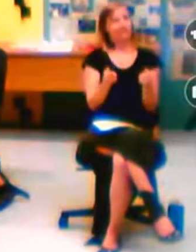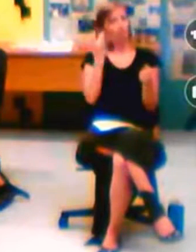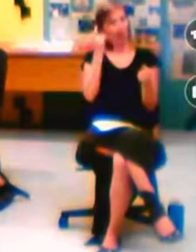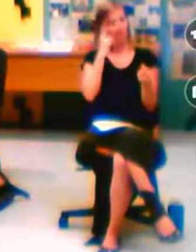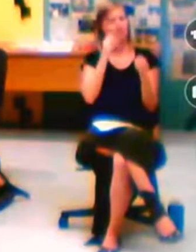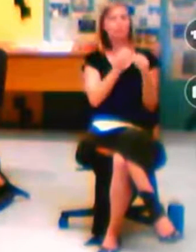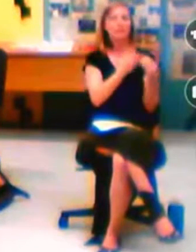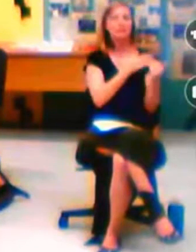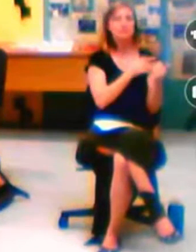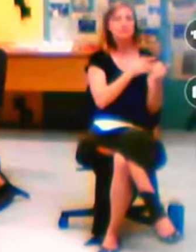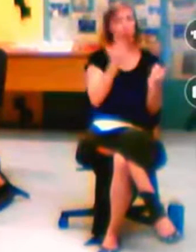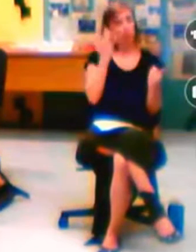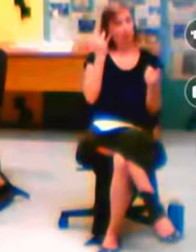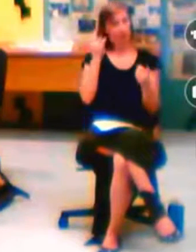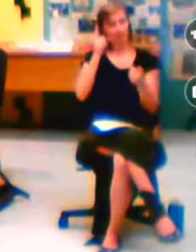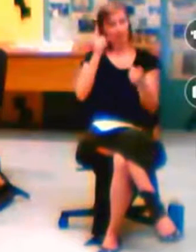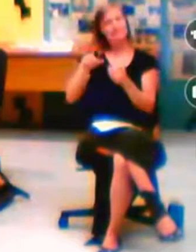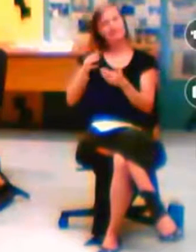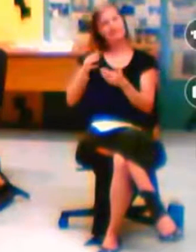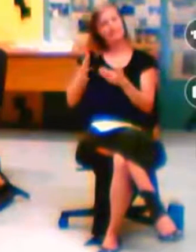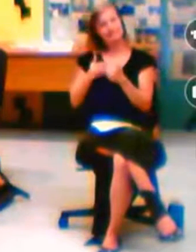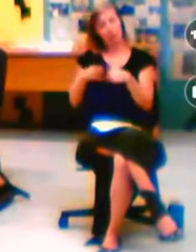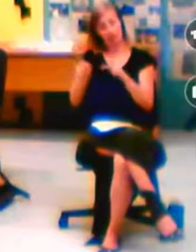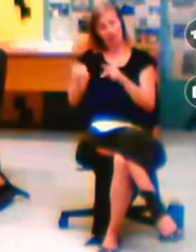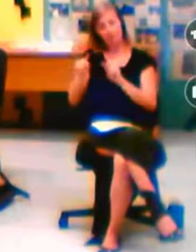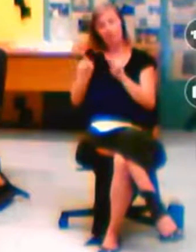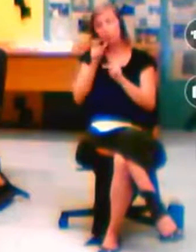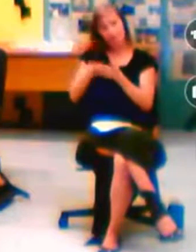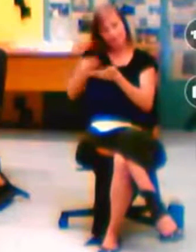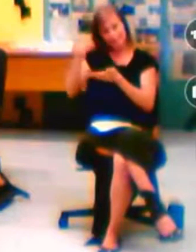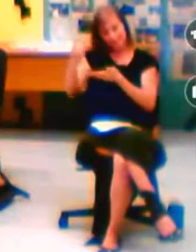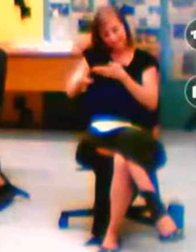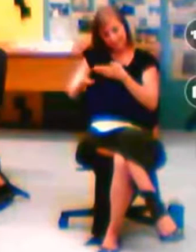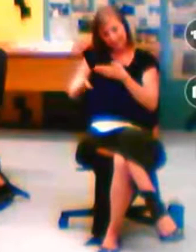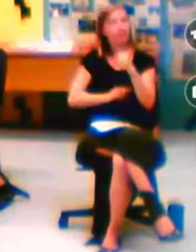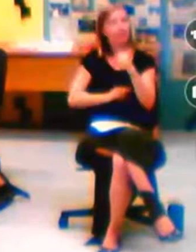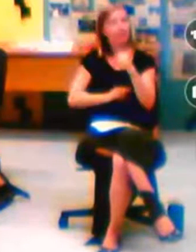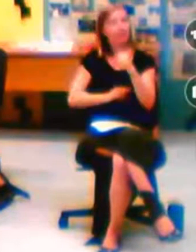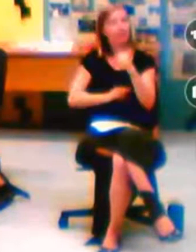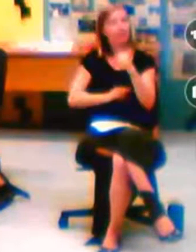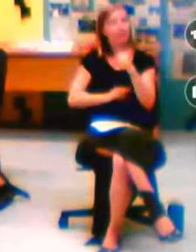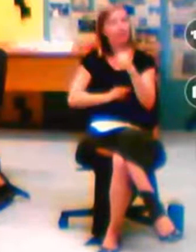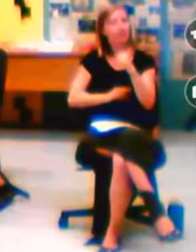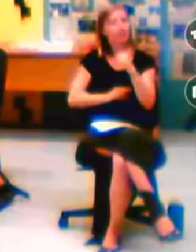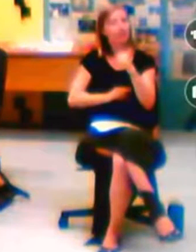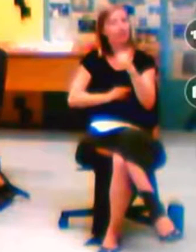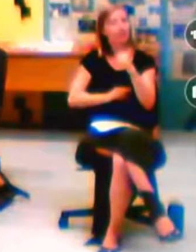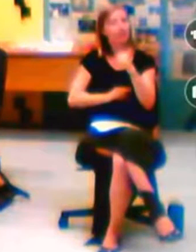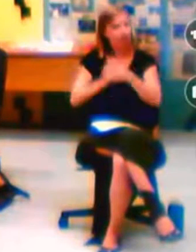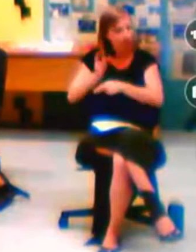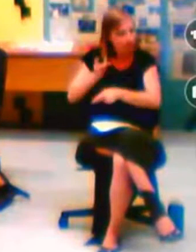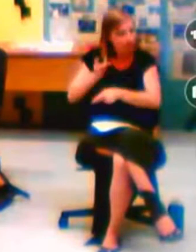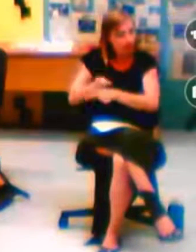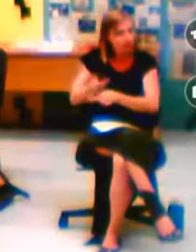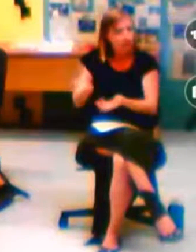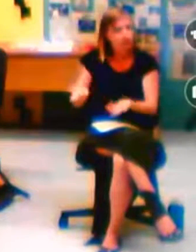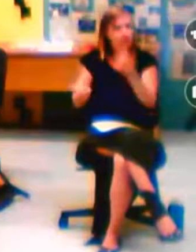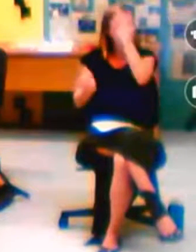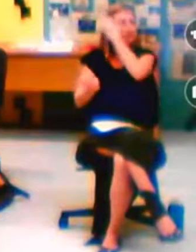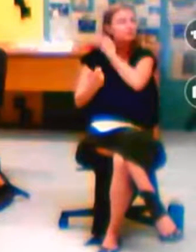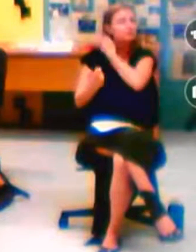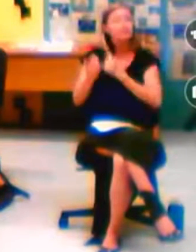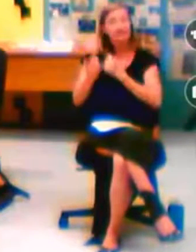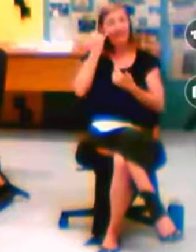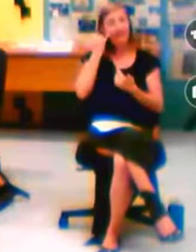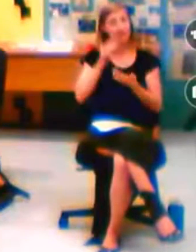the worried well voter. They don't go to the very expensive cases because, frankly, it's cheaper to